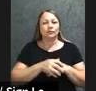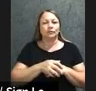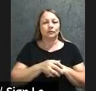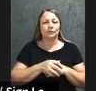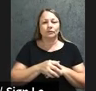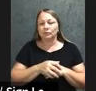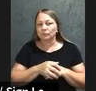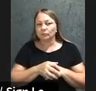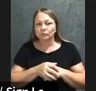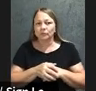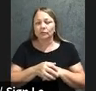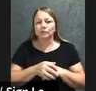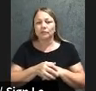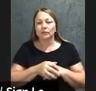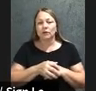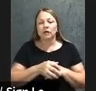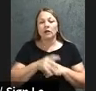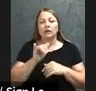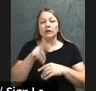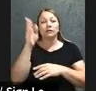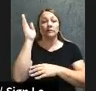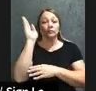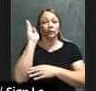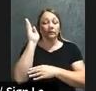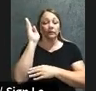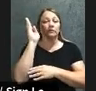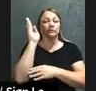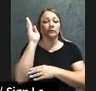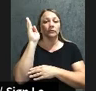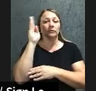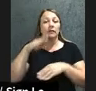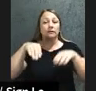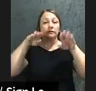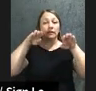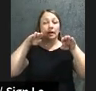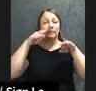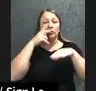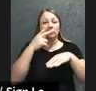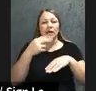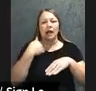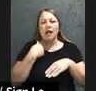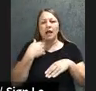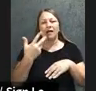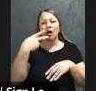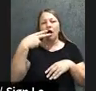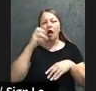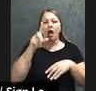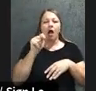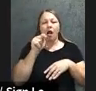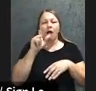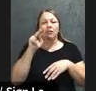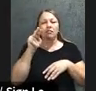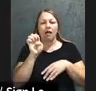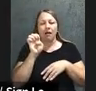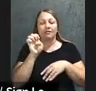up that. And then that presentation, as we mentioned at the top, there is a hotline that is very helpful for people with